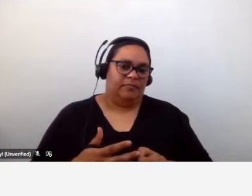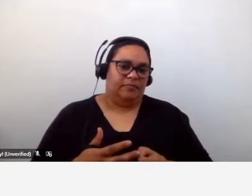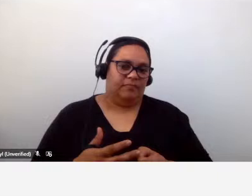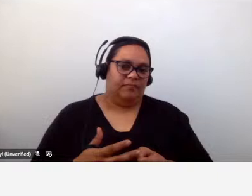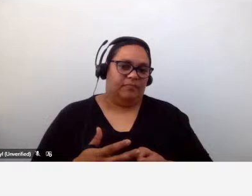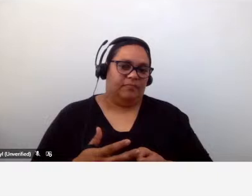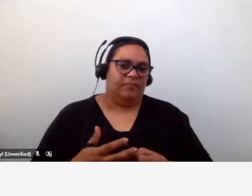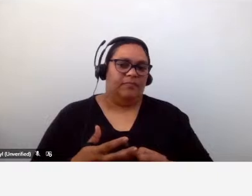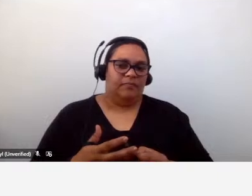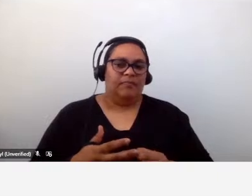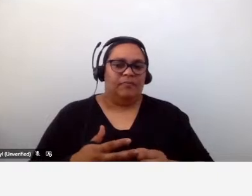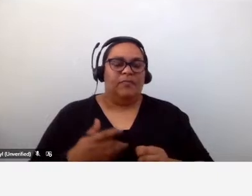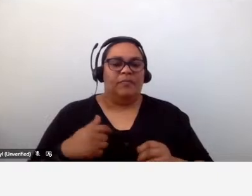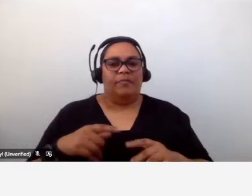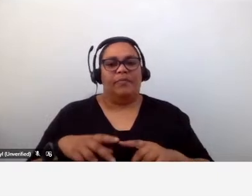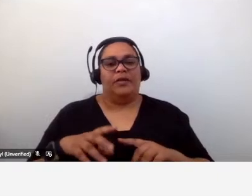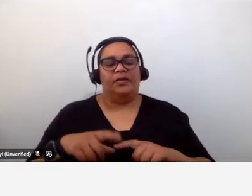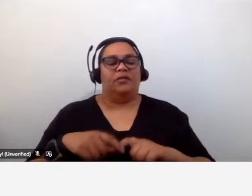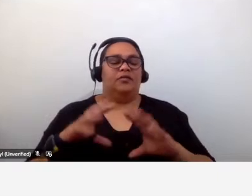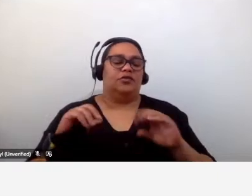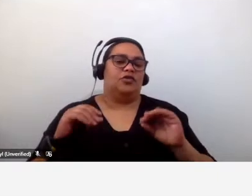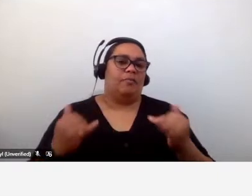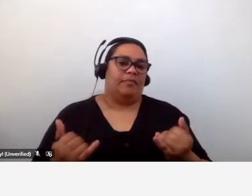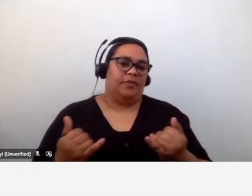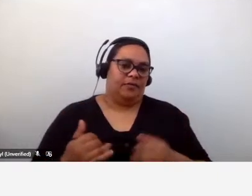Let me just pause there, Chair.